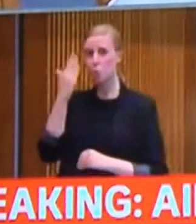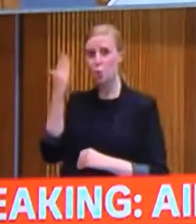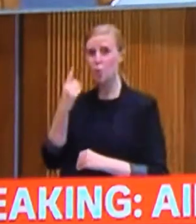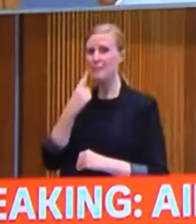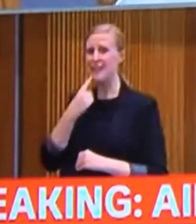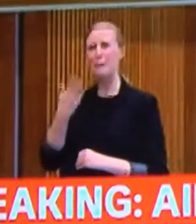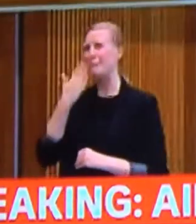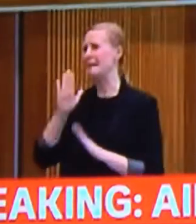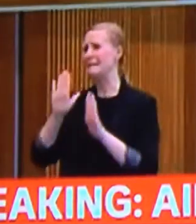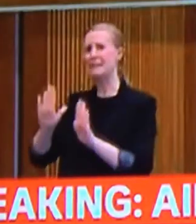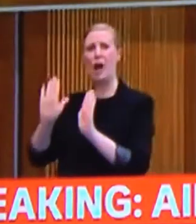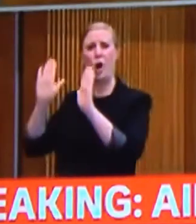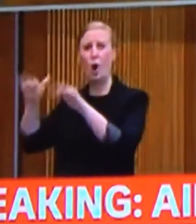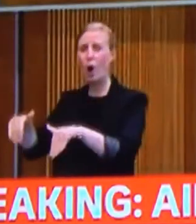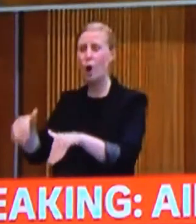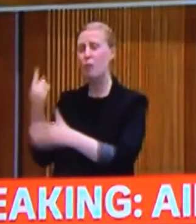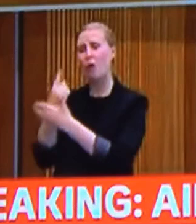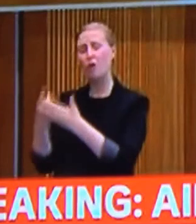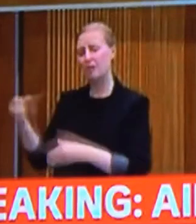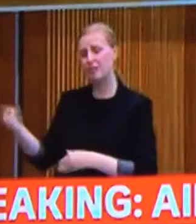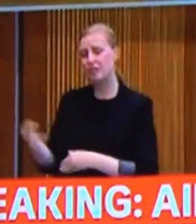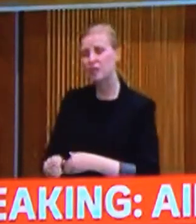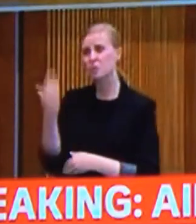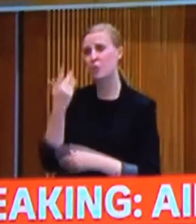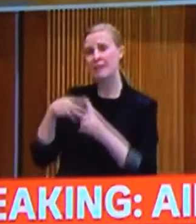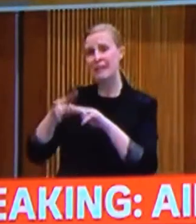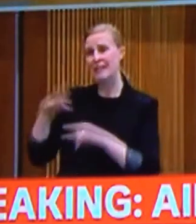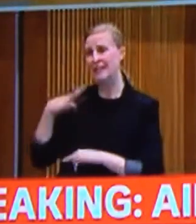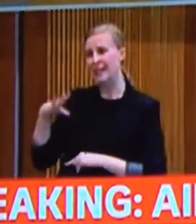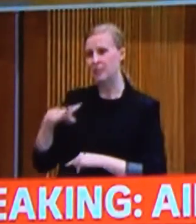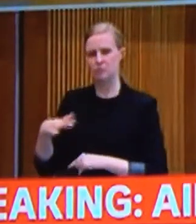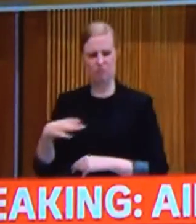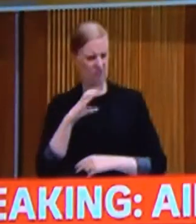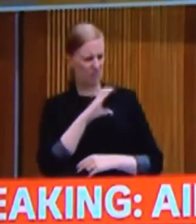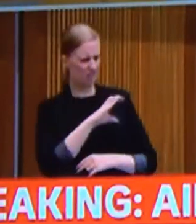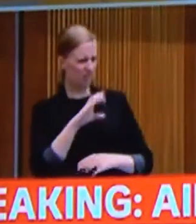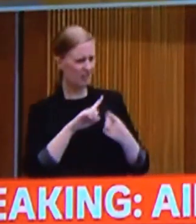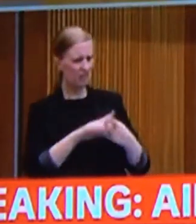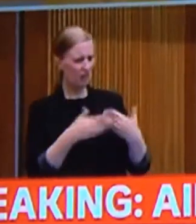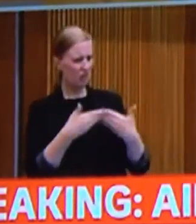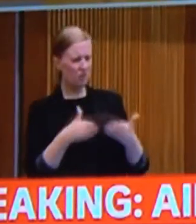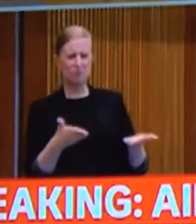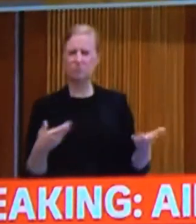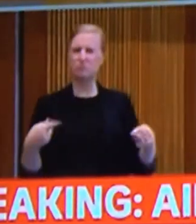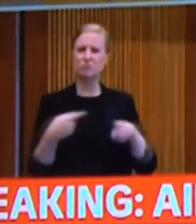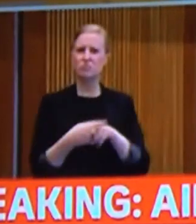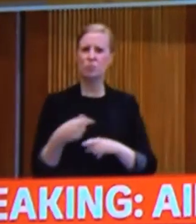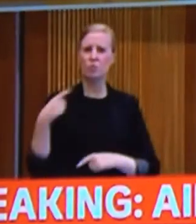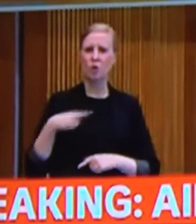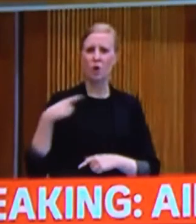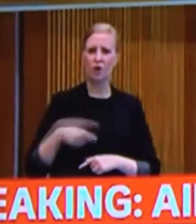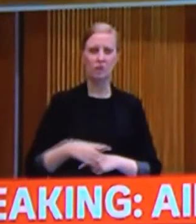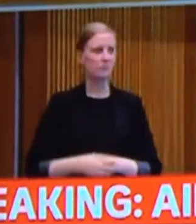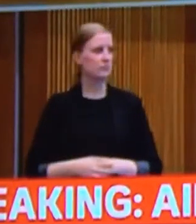centres? We're following the medical advice, and actually, with great respect, I don't think that's a fair reflection of the medical advice